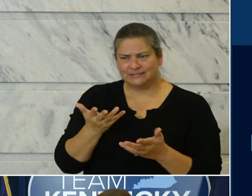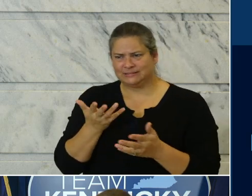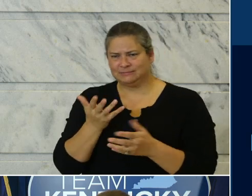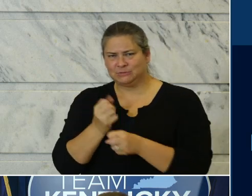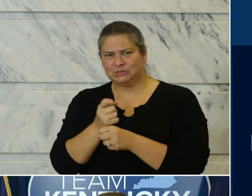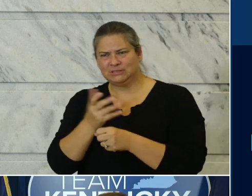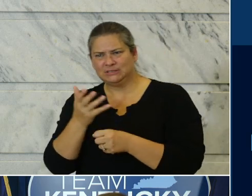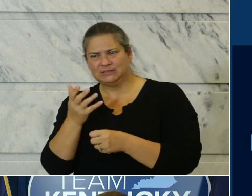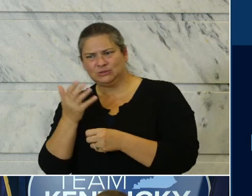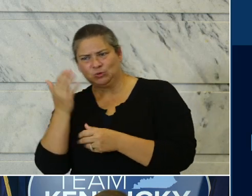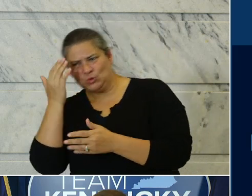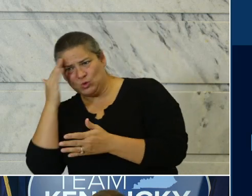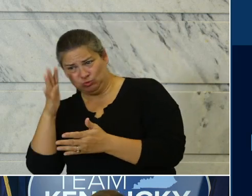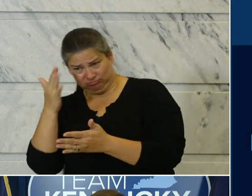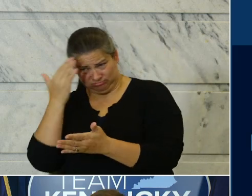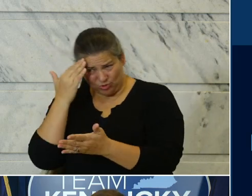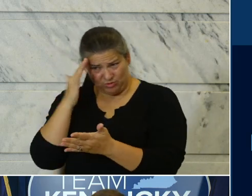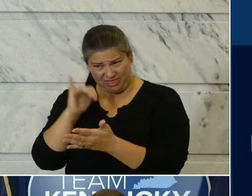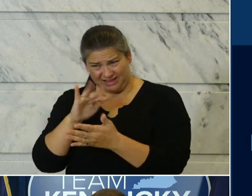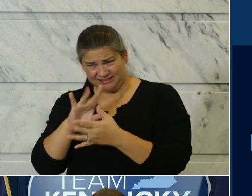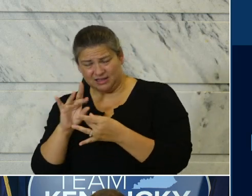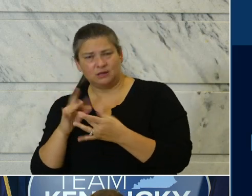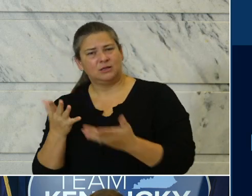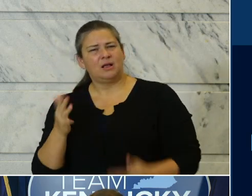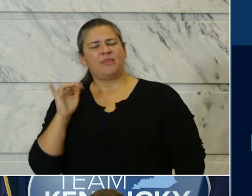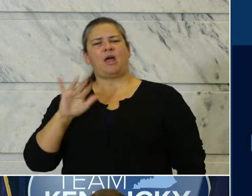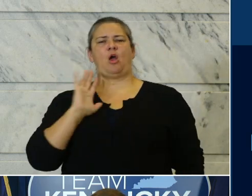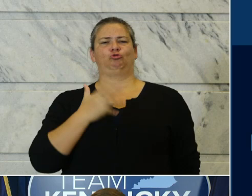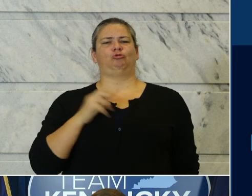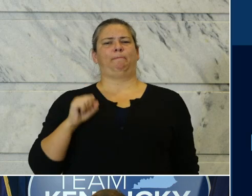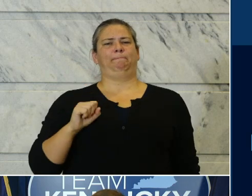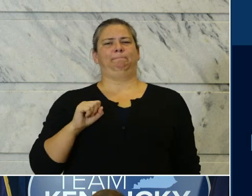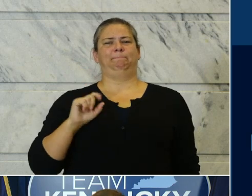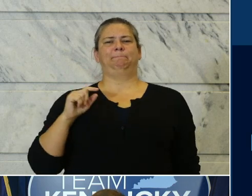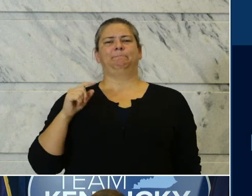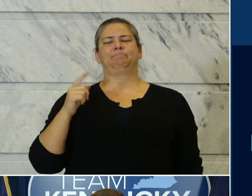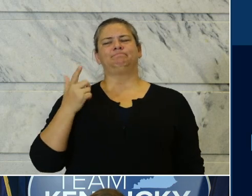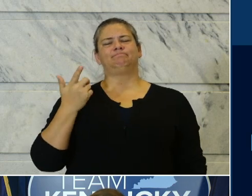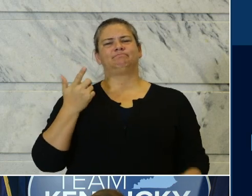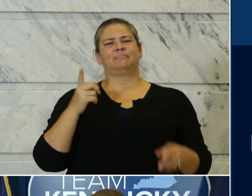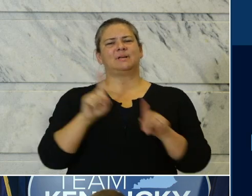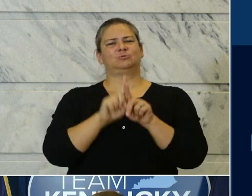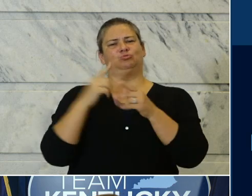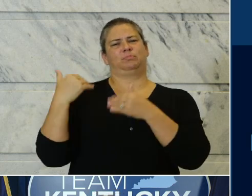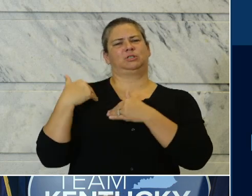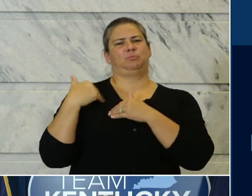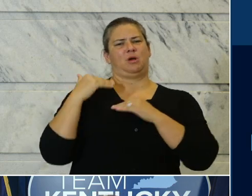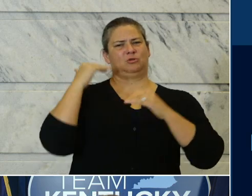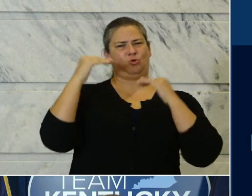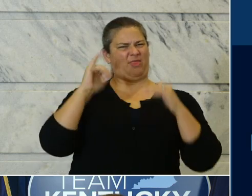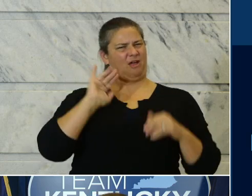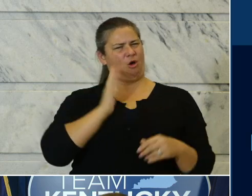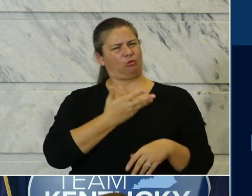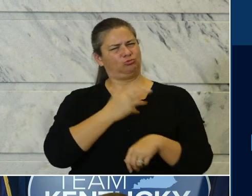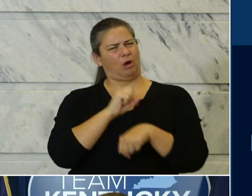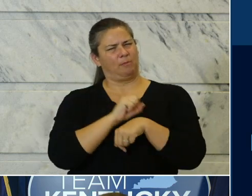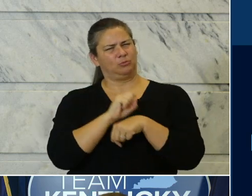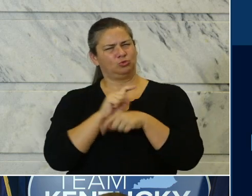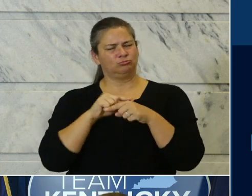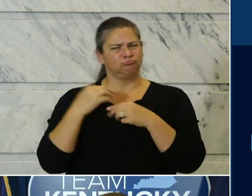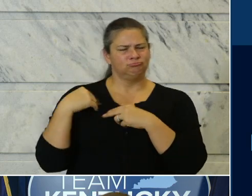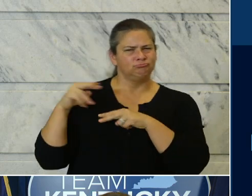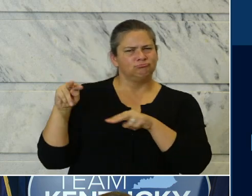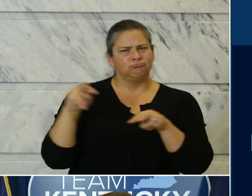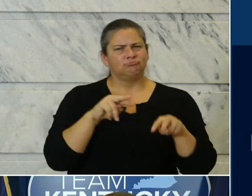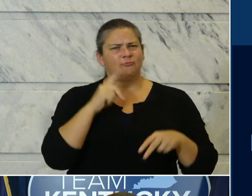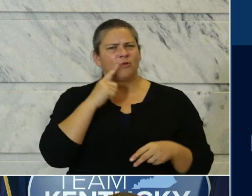across Kentucky. It's our job as responsible adults to stop it, and we should. This is going to be a big help in helping